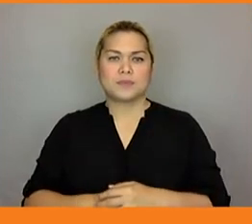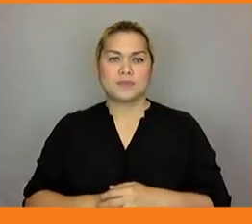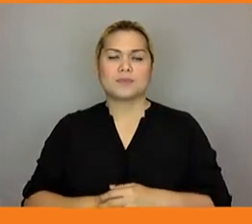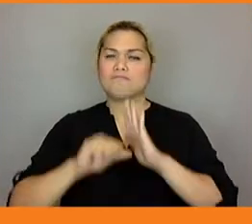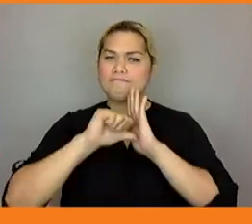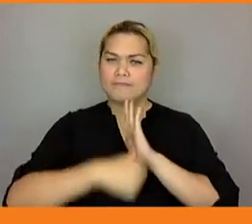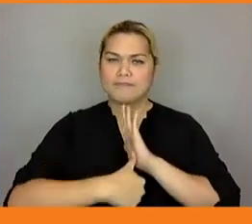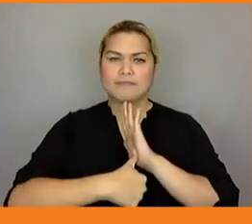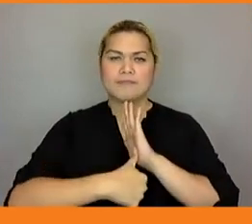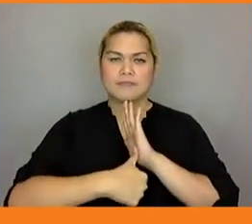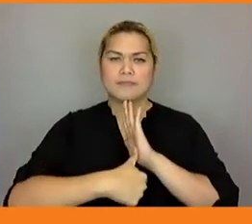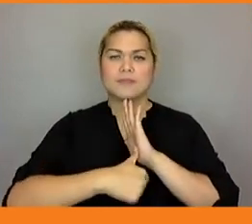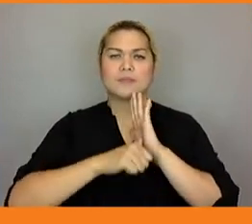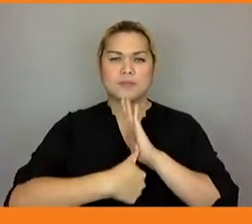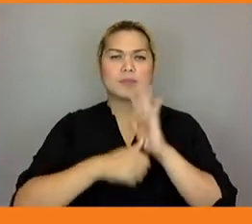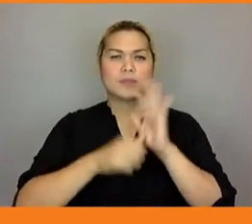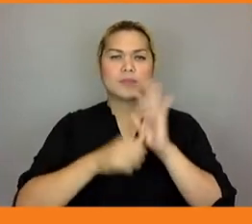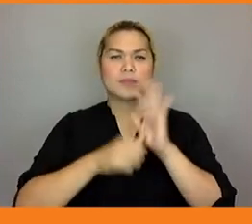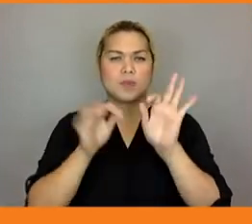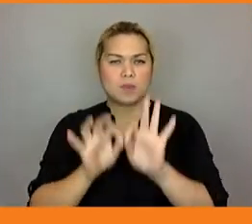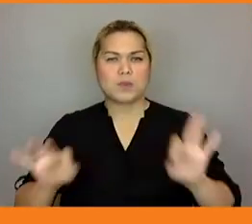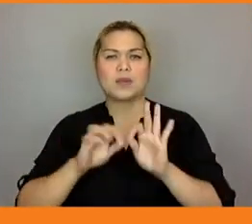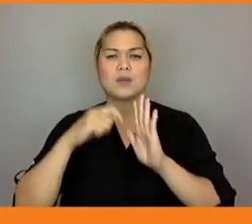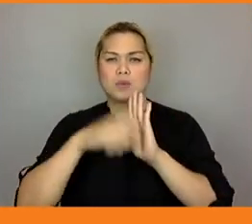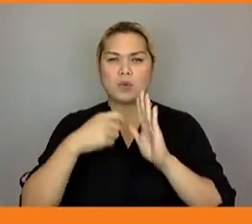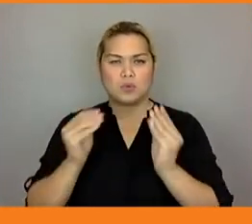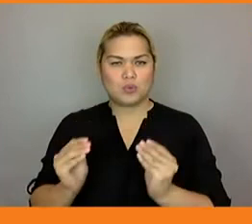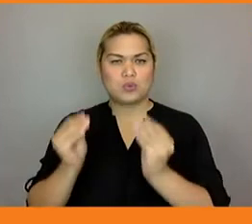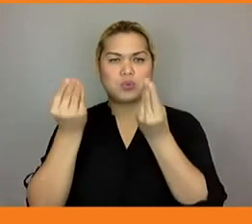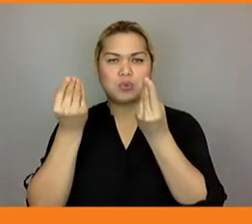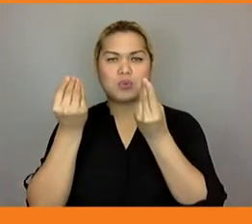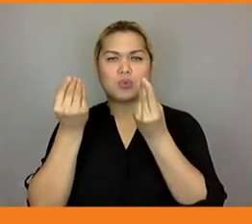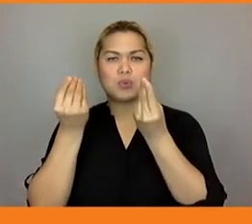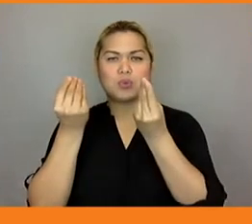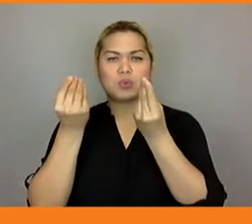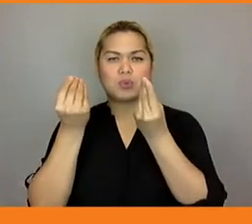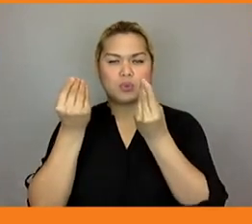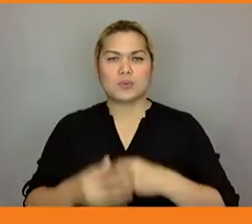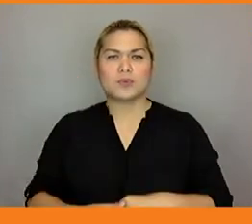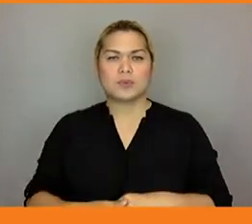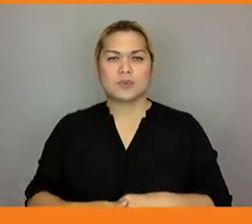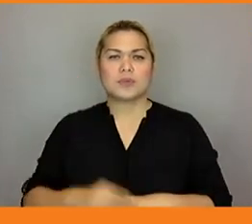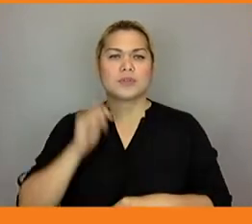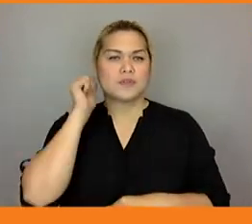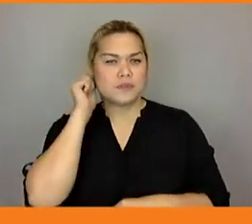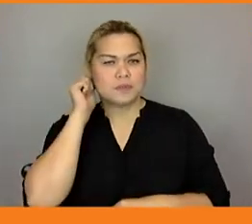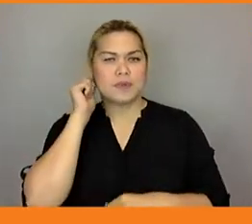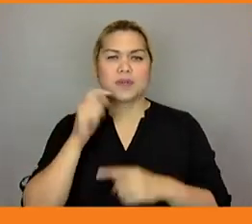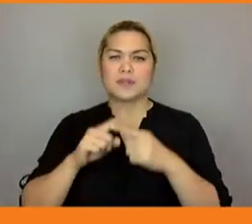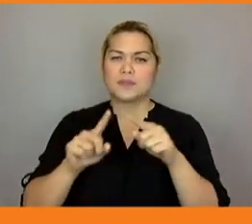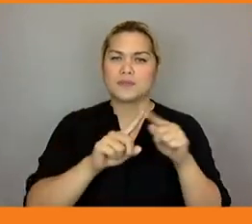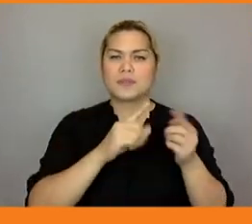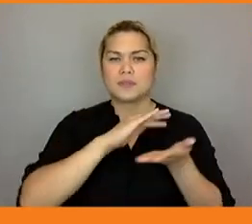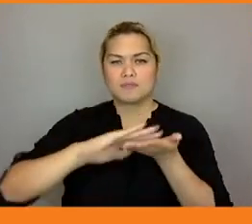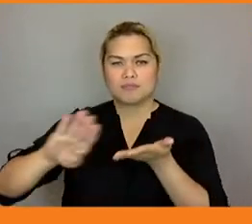that youth, indigenous communities and groups, women and other vulnerable populations, such as LGBTQI,